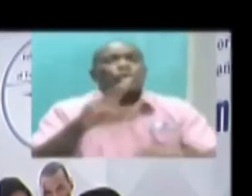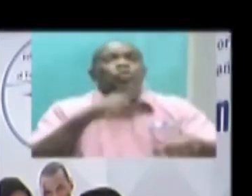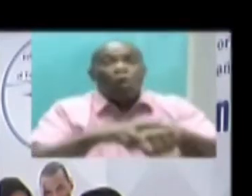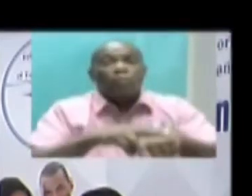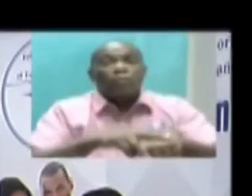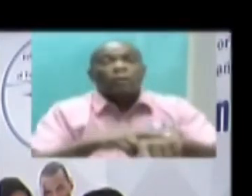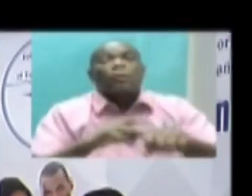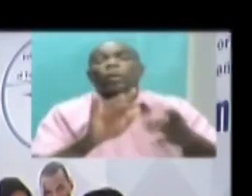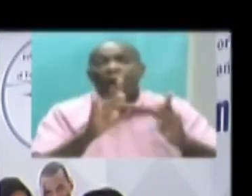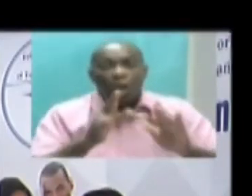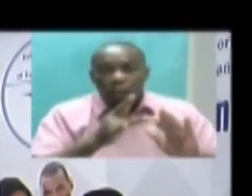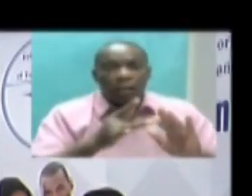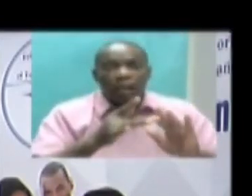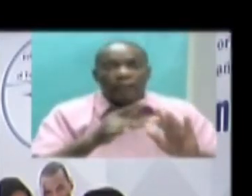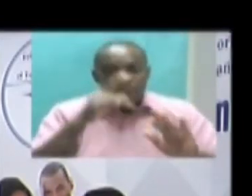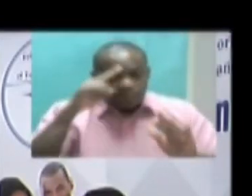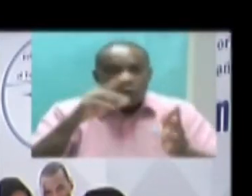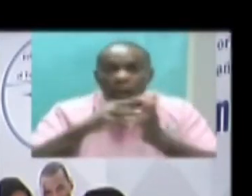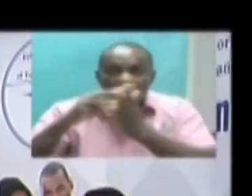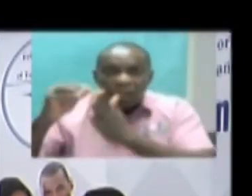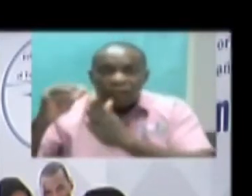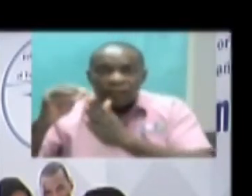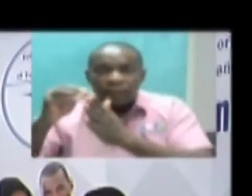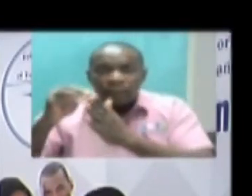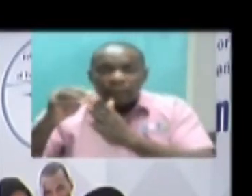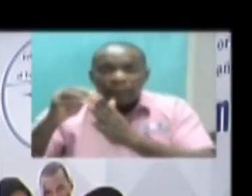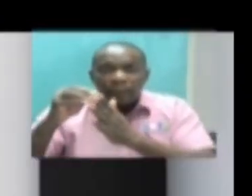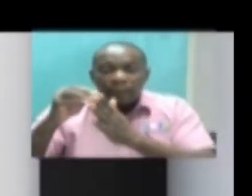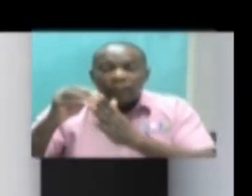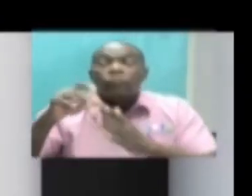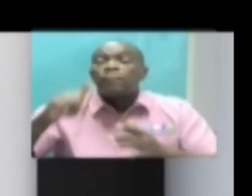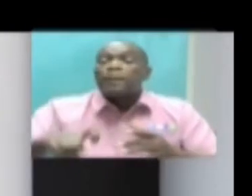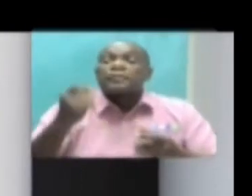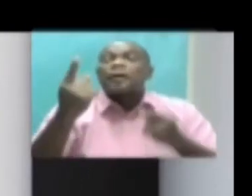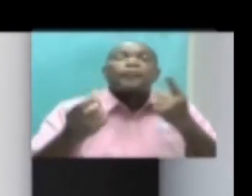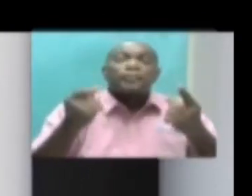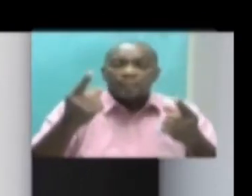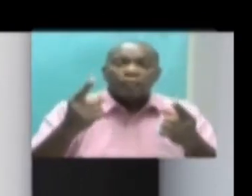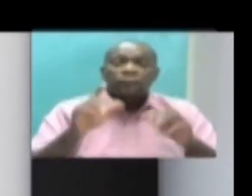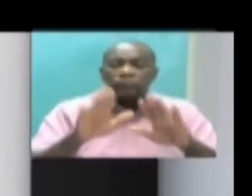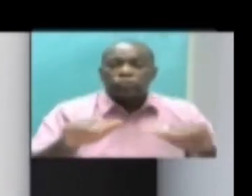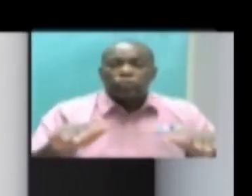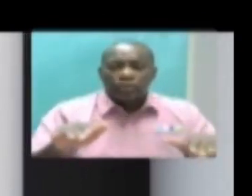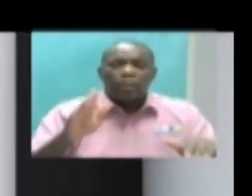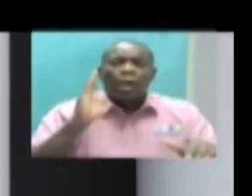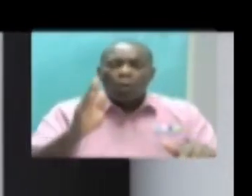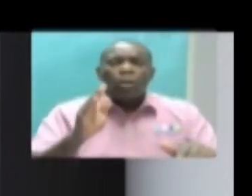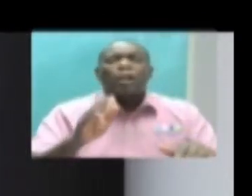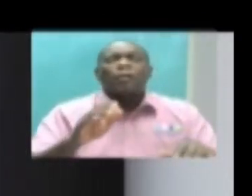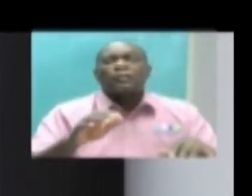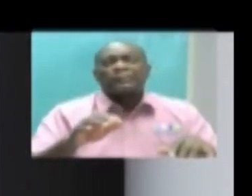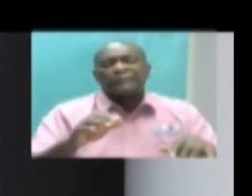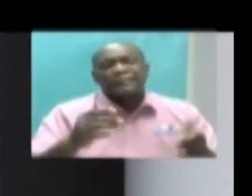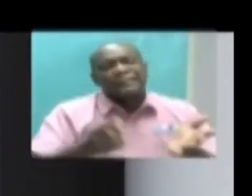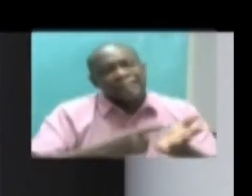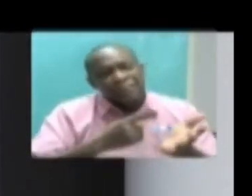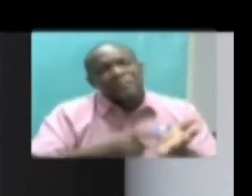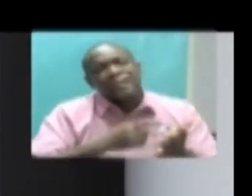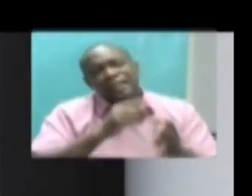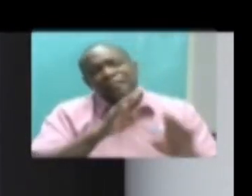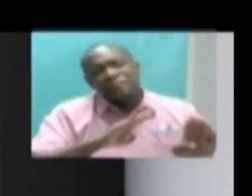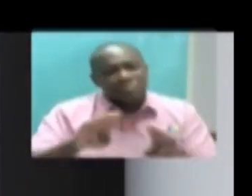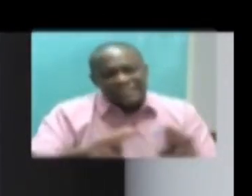we have to understand that children do dumb things. They act without thinking. Their behavior is worse in front of their